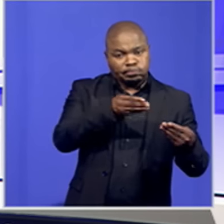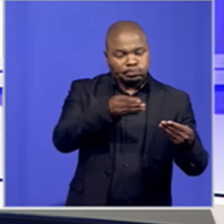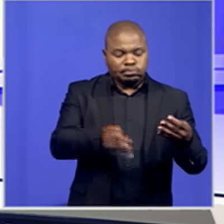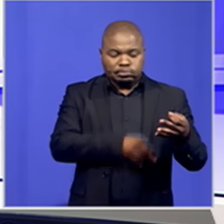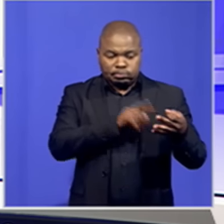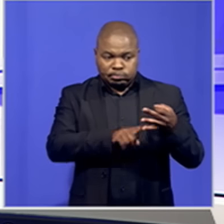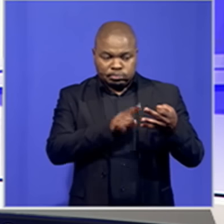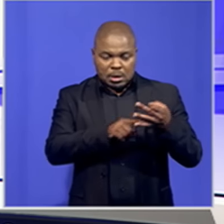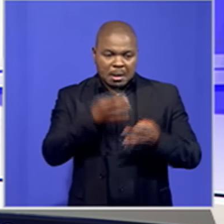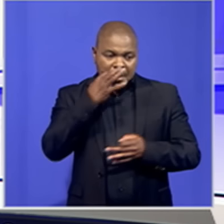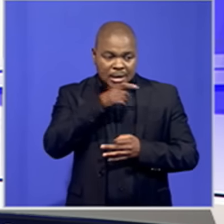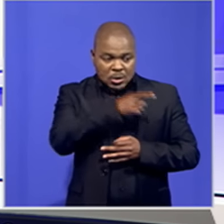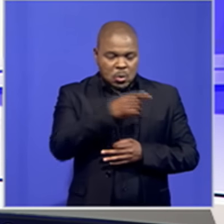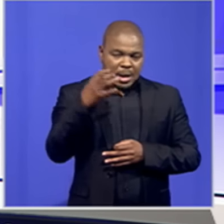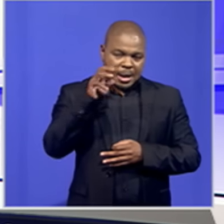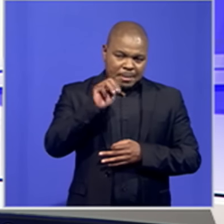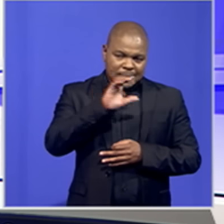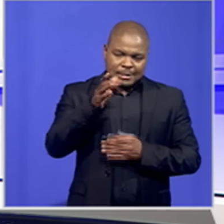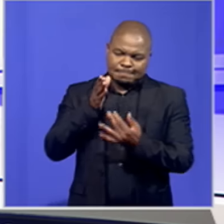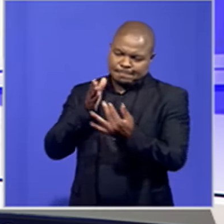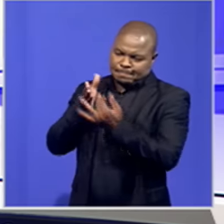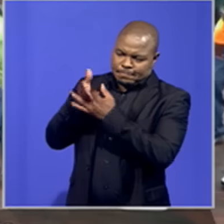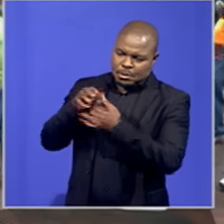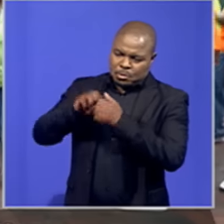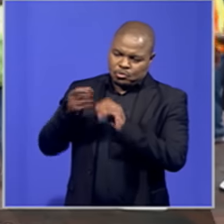lopa gore a tsereganye ka bonako.